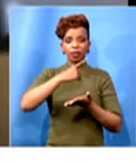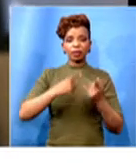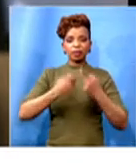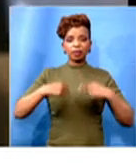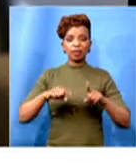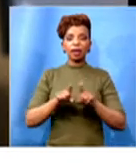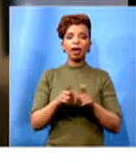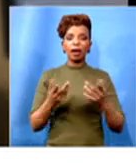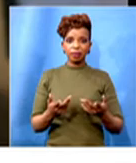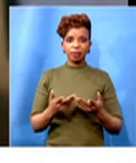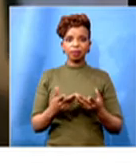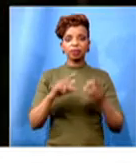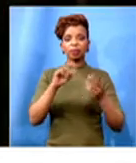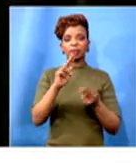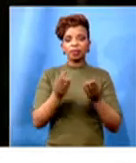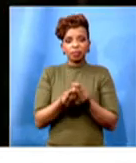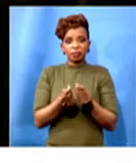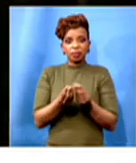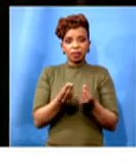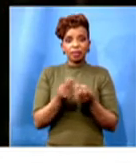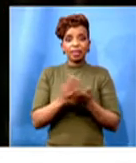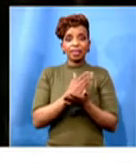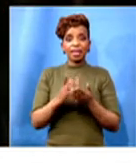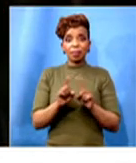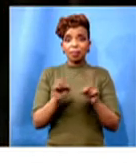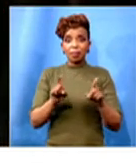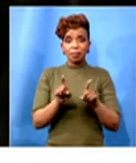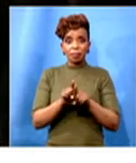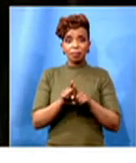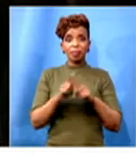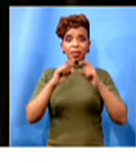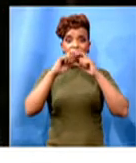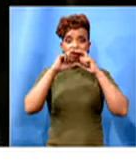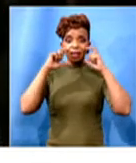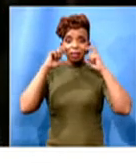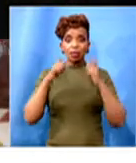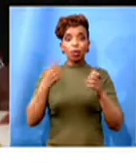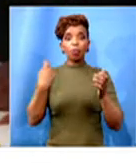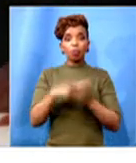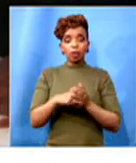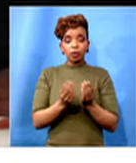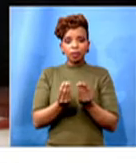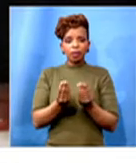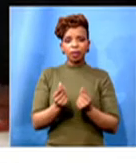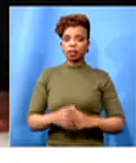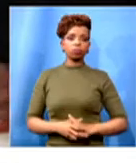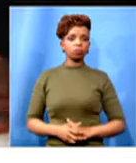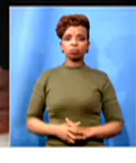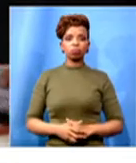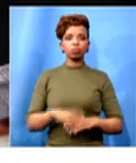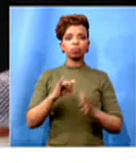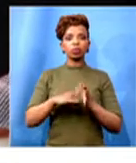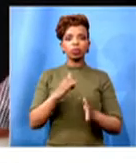So some of the masks, we never bought the fabric for them. They were pieces that were donated.